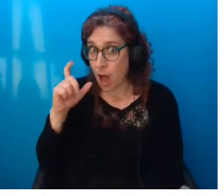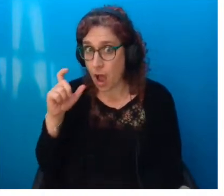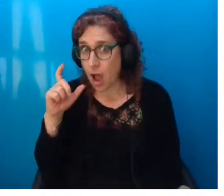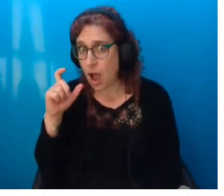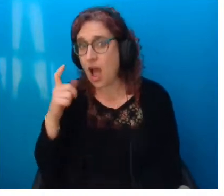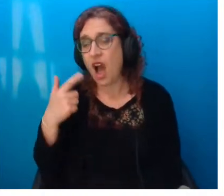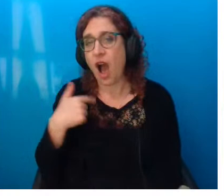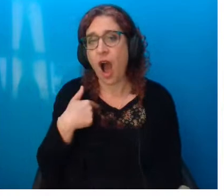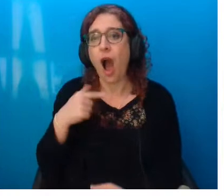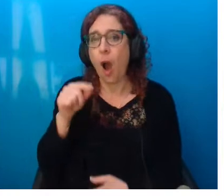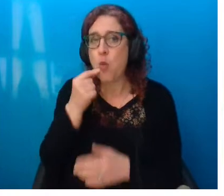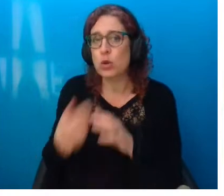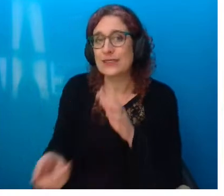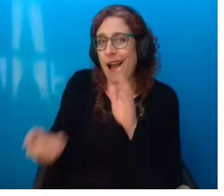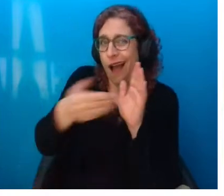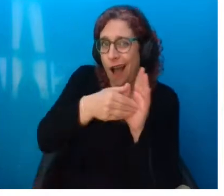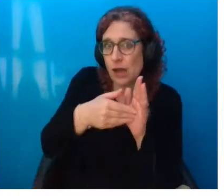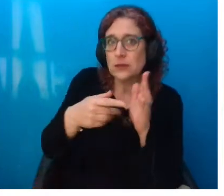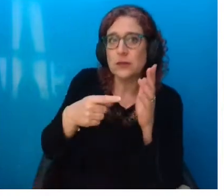add a topical